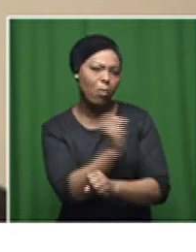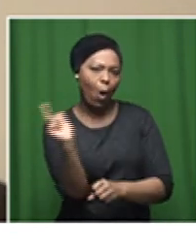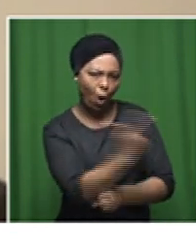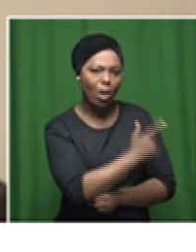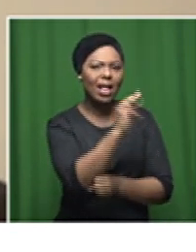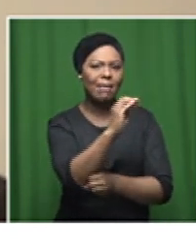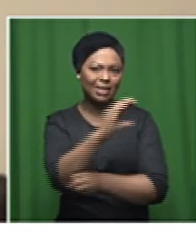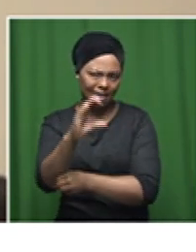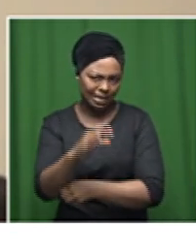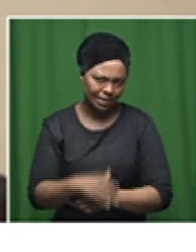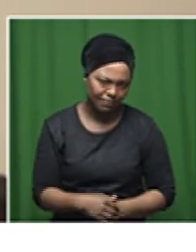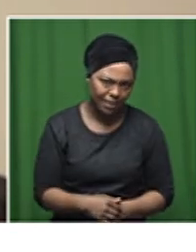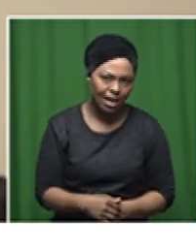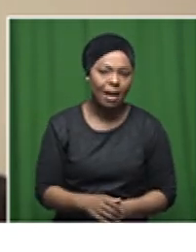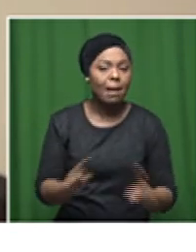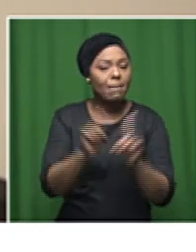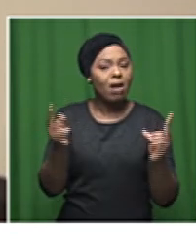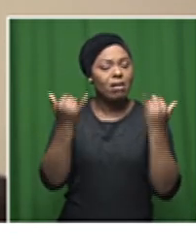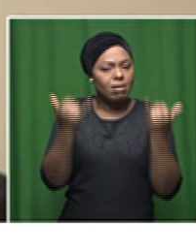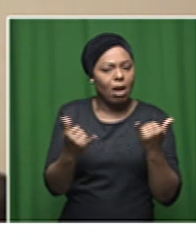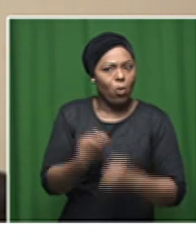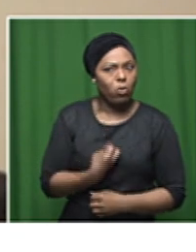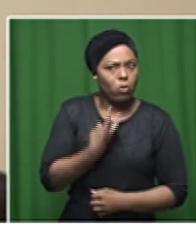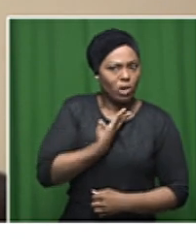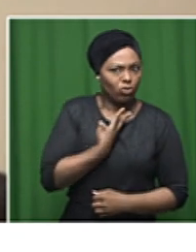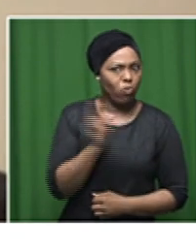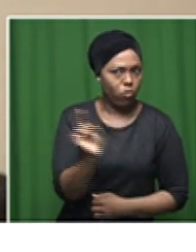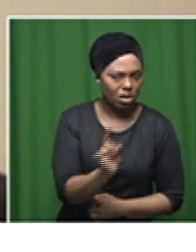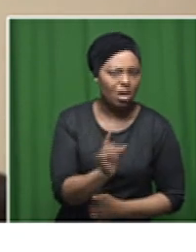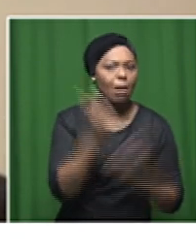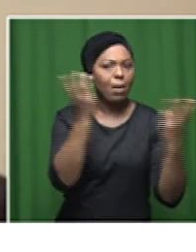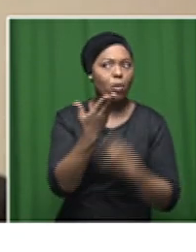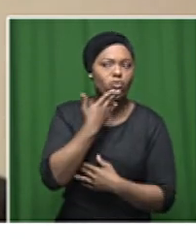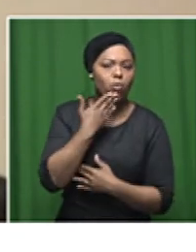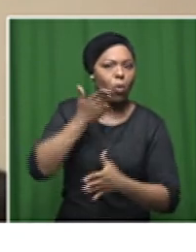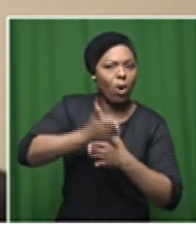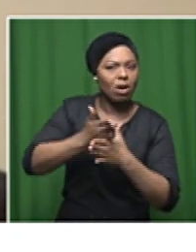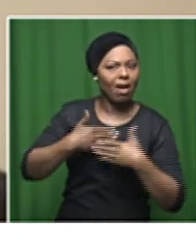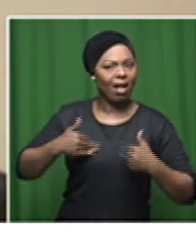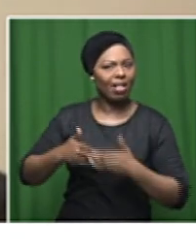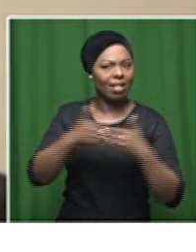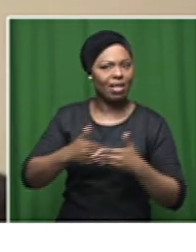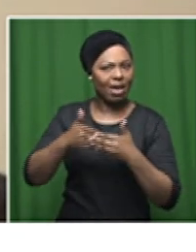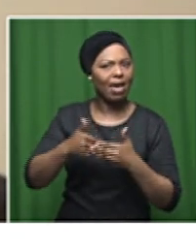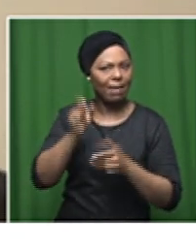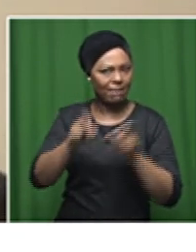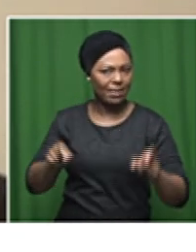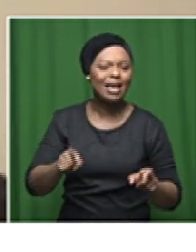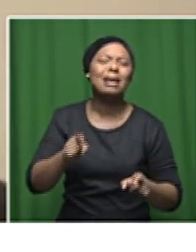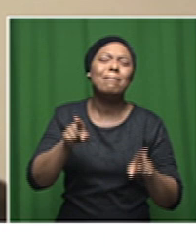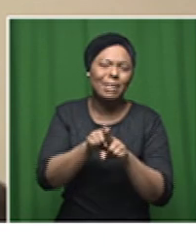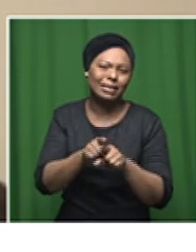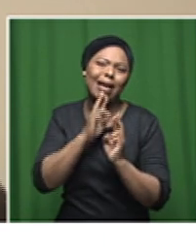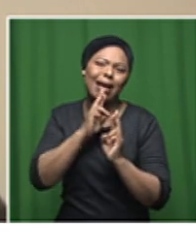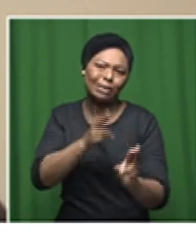principals. But what we wish is that even people who are working on the ground can be responsive as he